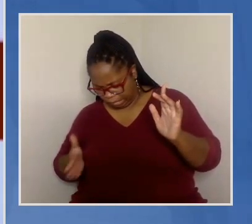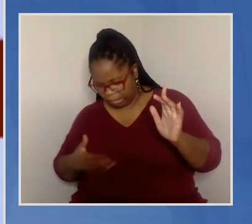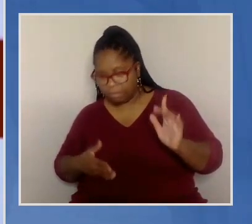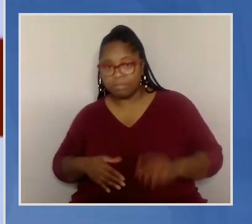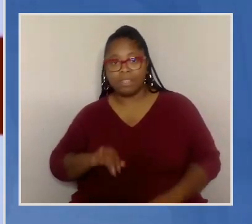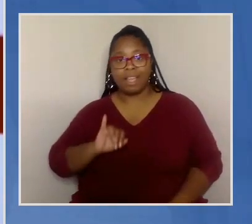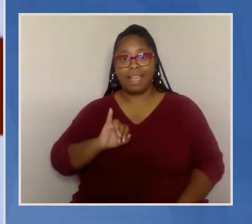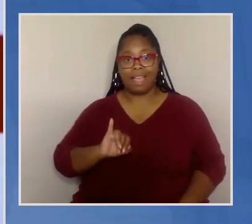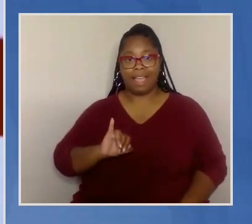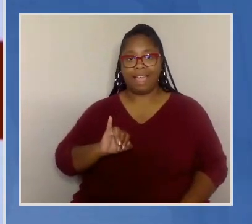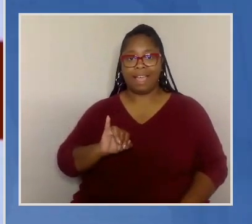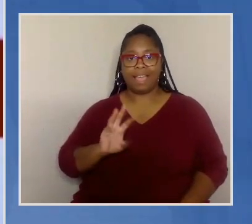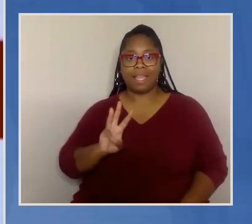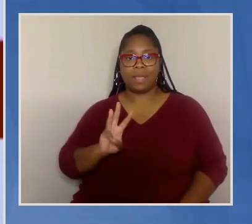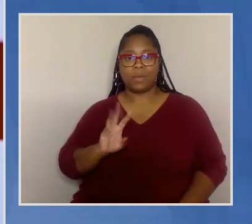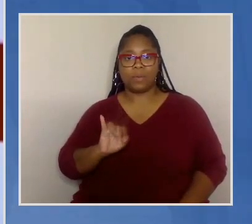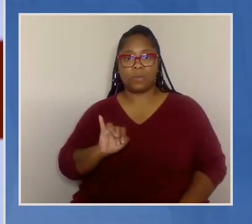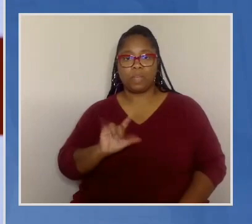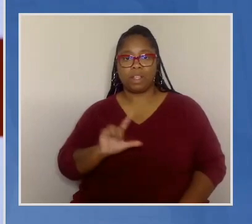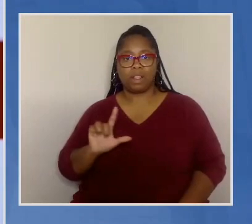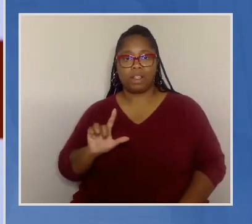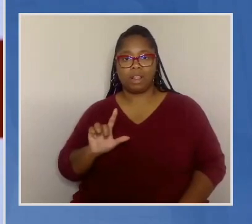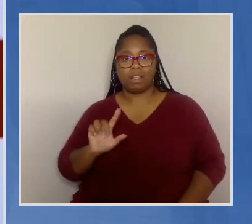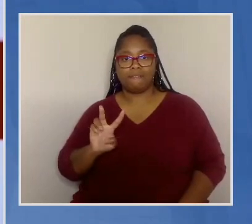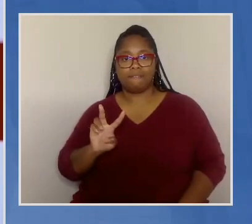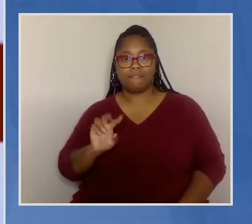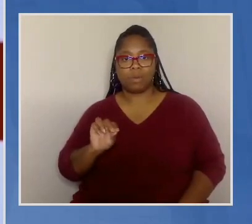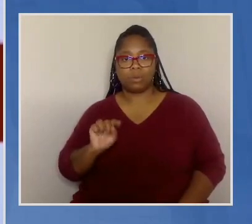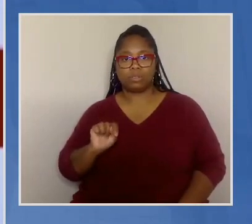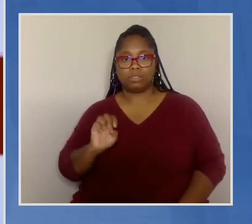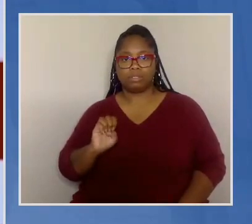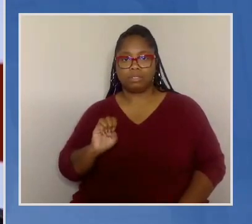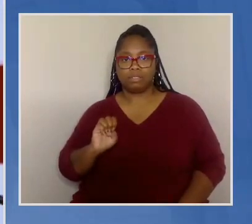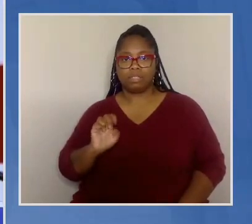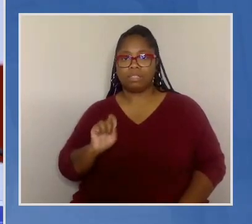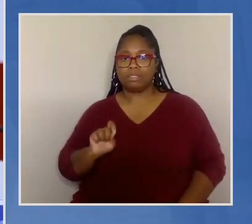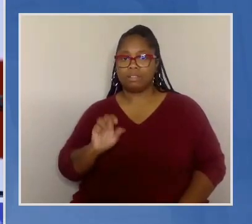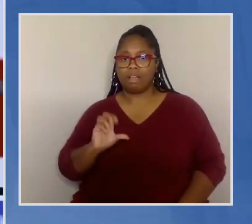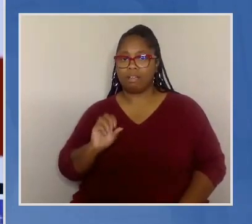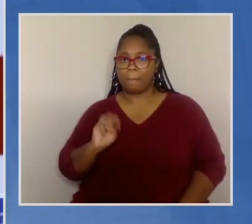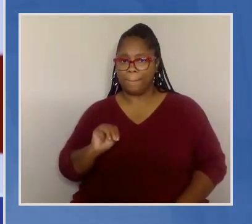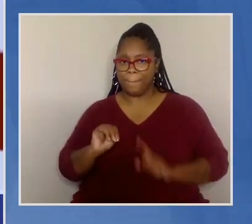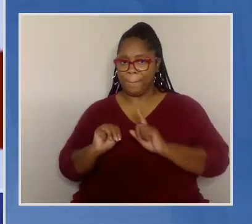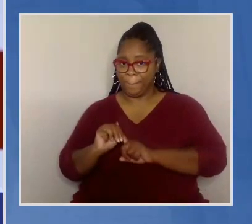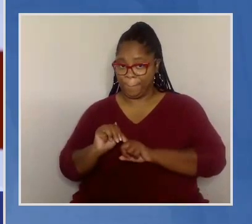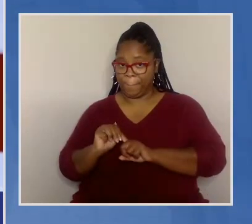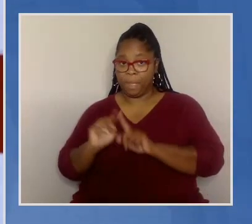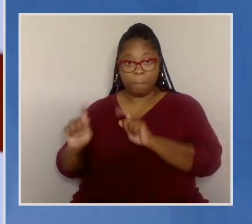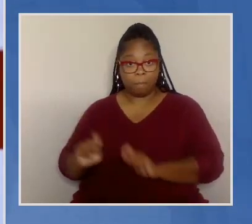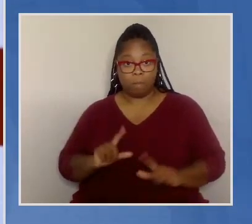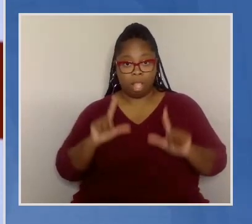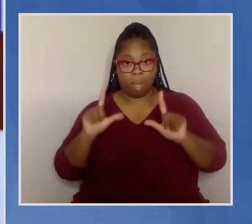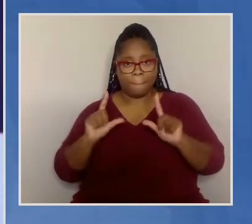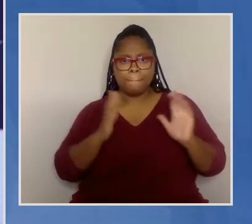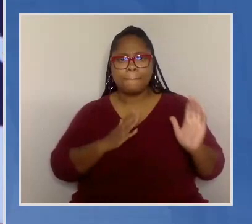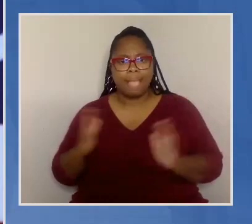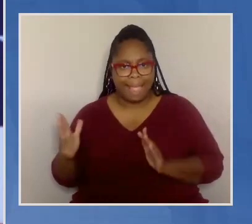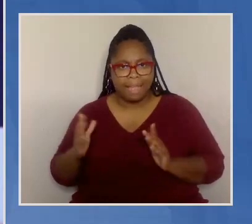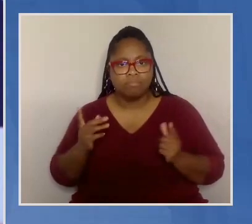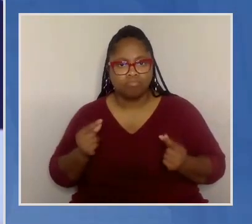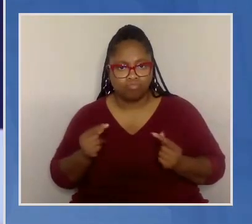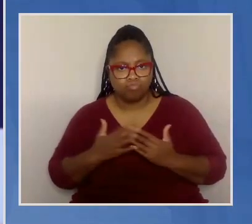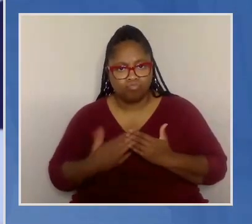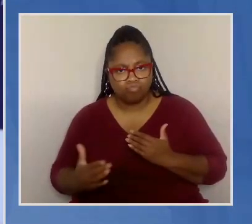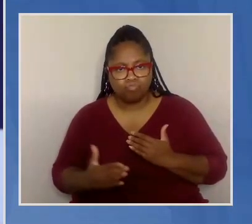want you to go to iwillvote.com and make a plan. Make sure that you can get